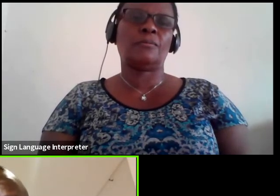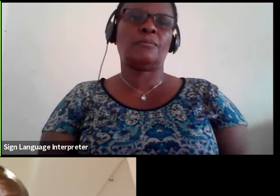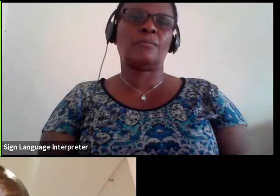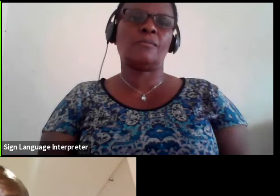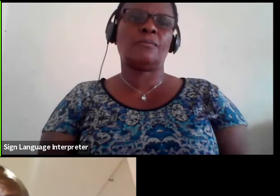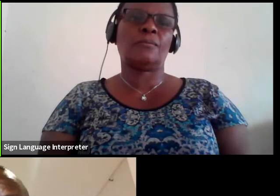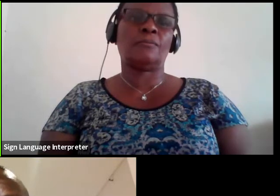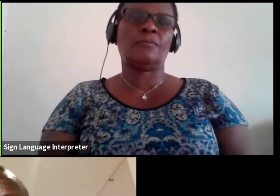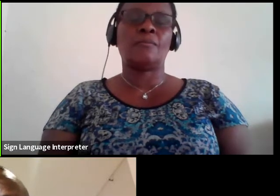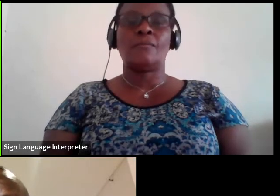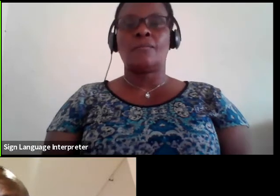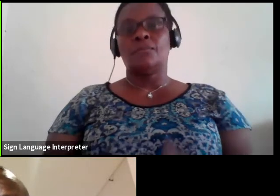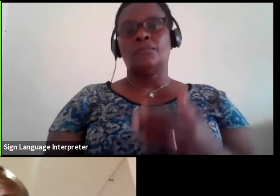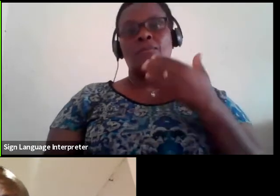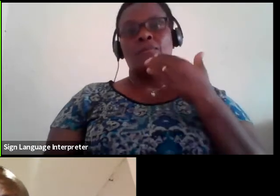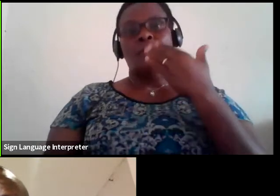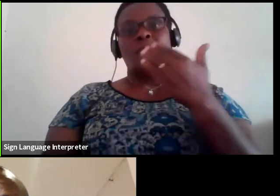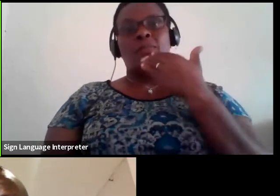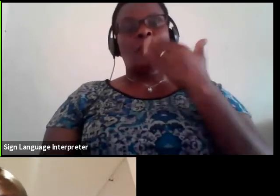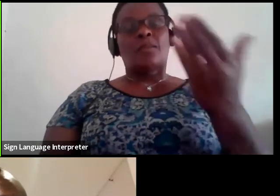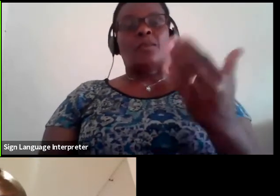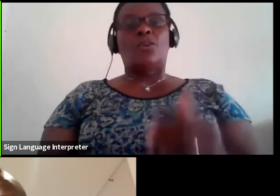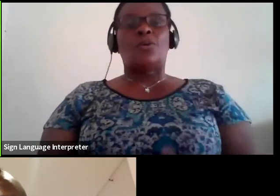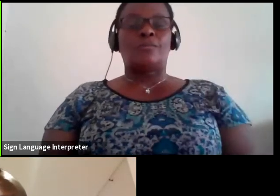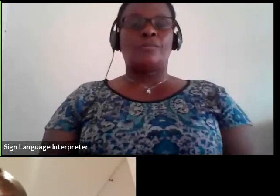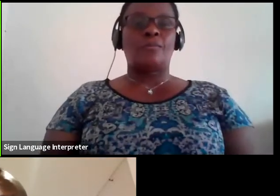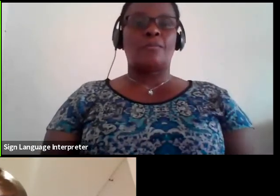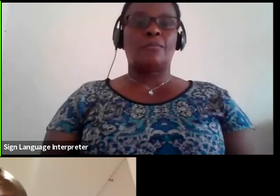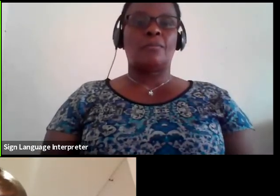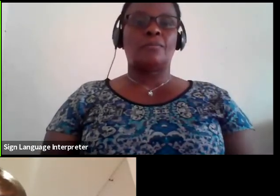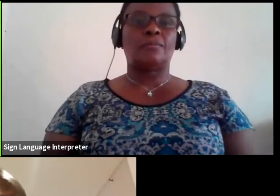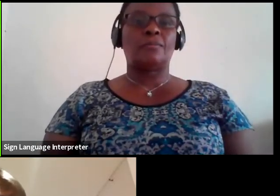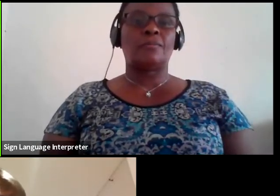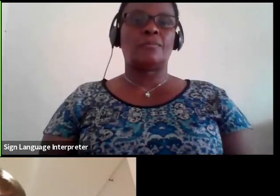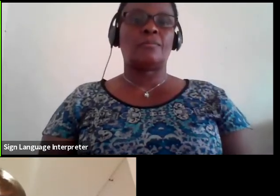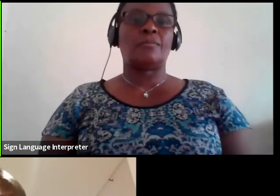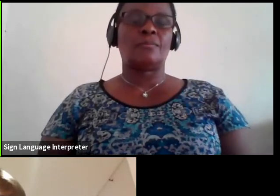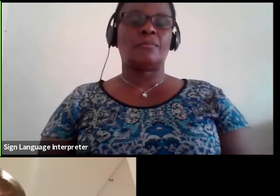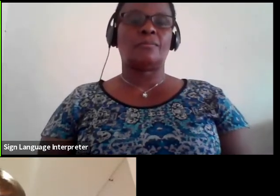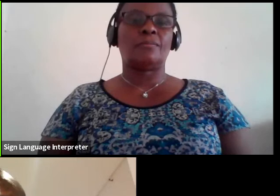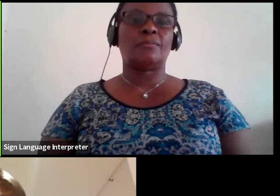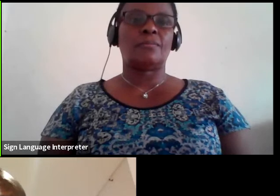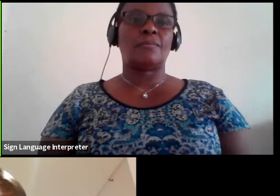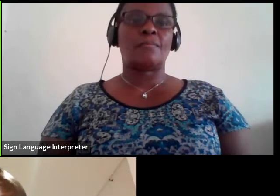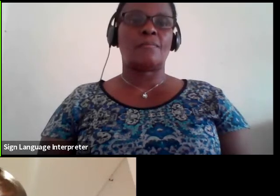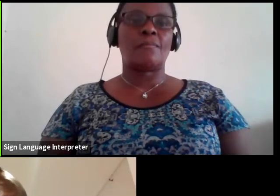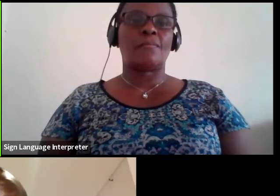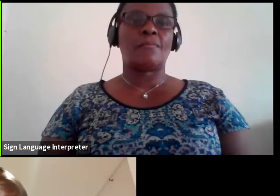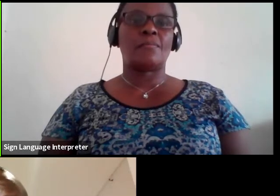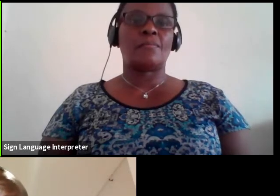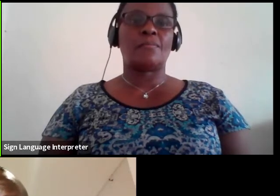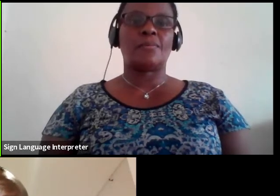Thank you very much, Victor. I'm very tempted to ask. The